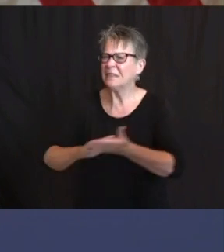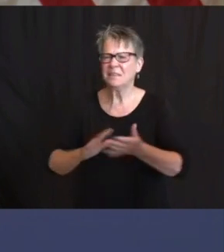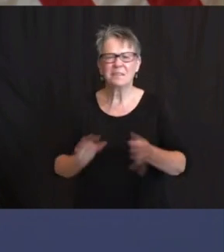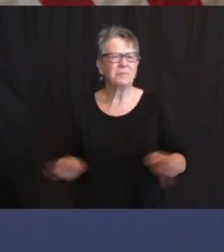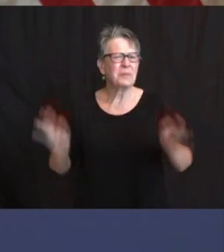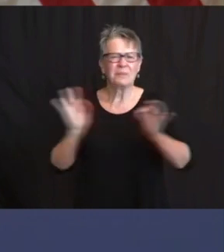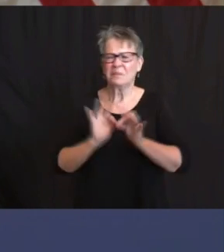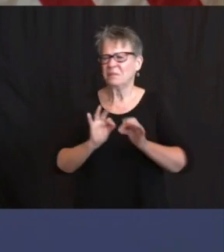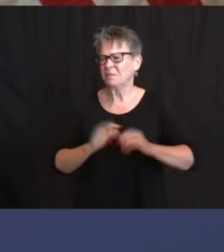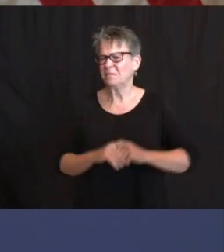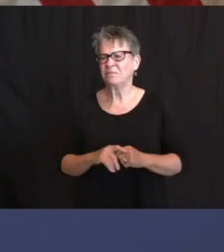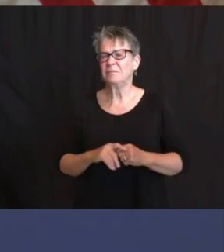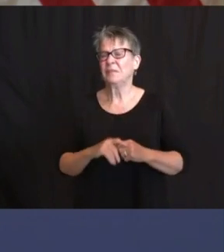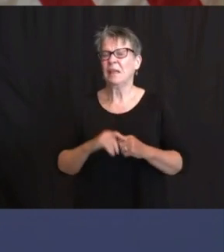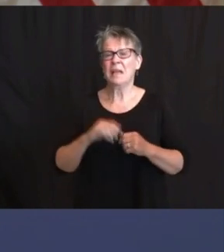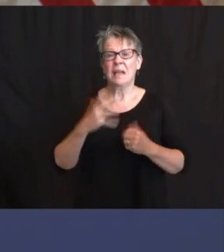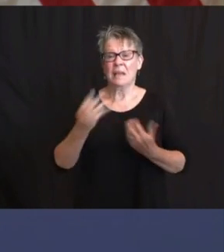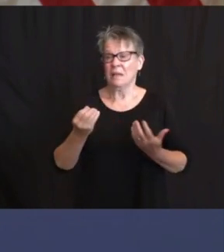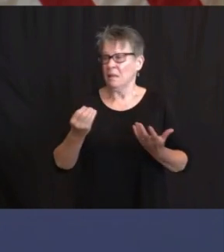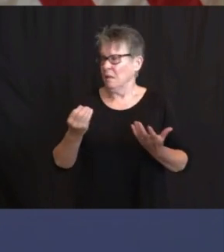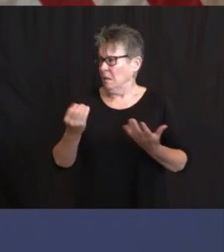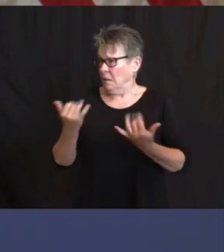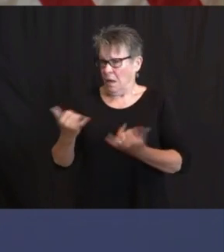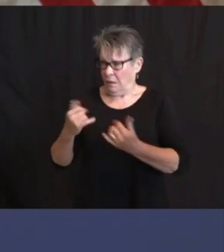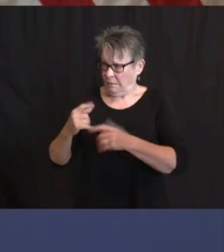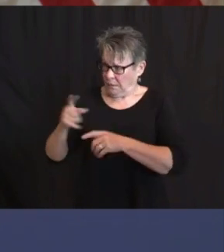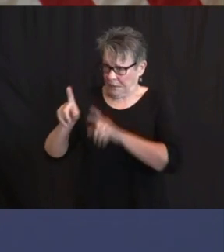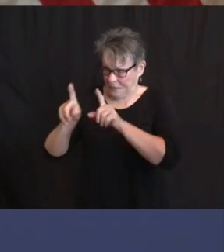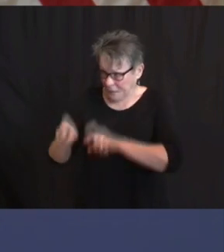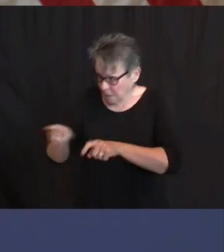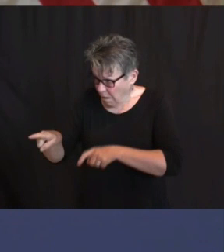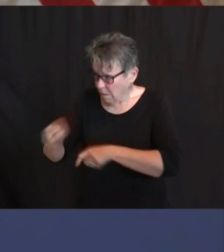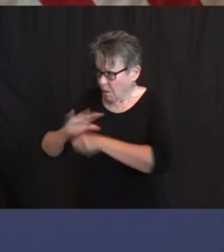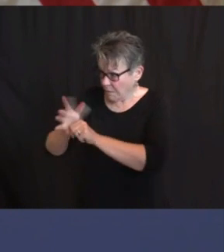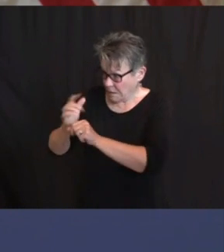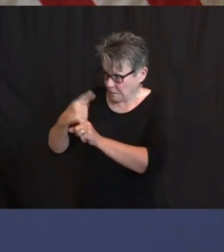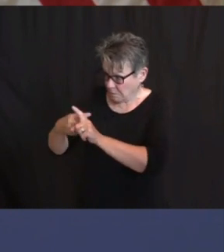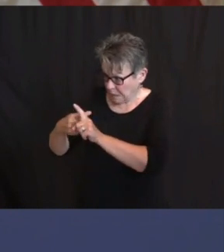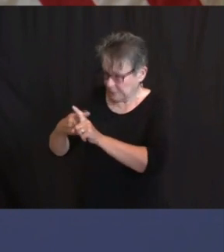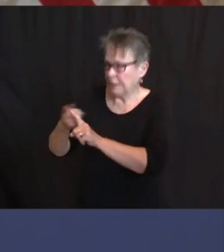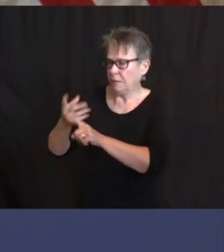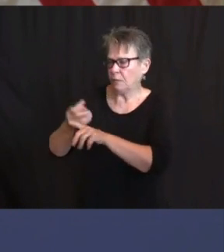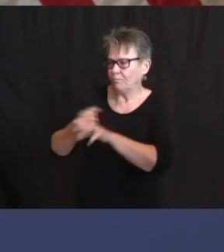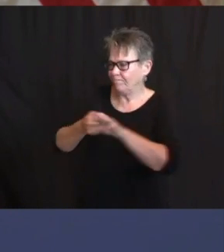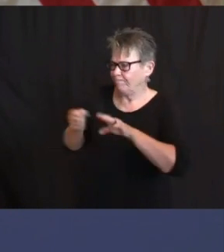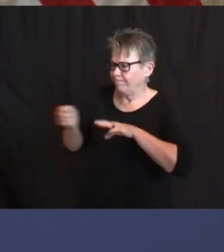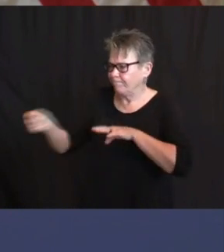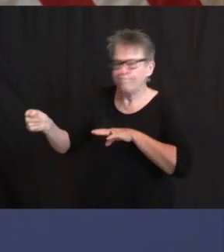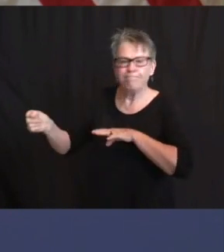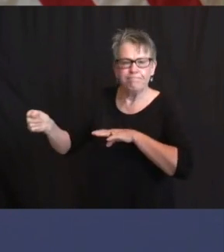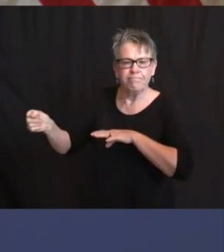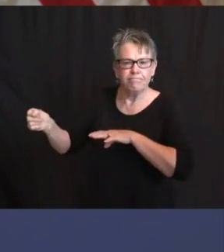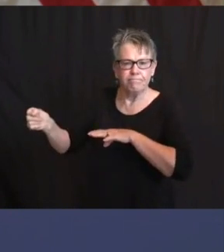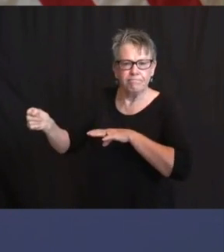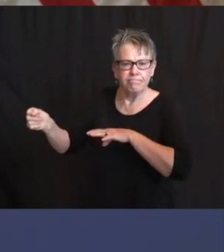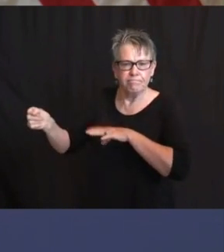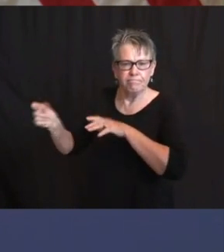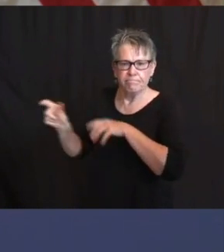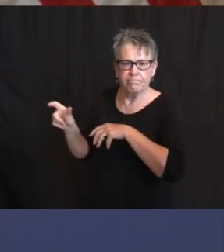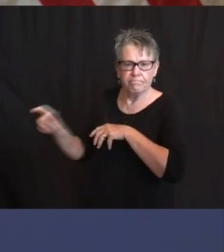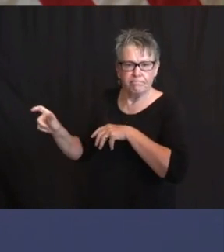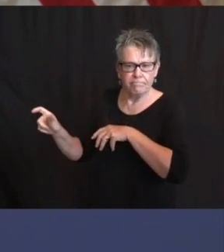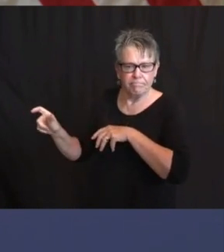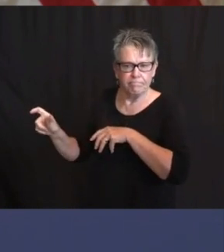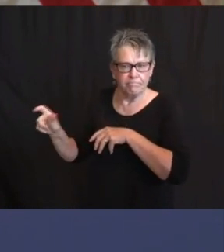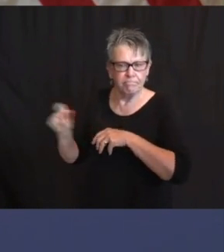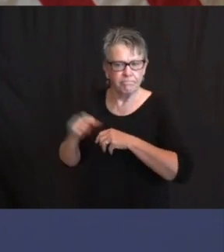the opportunity to learn or teach virtually or remotely. In addition, institutions must require